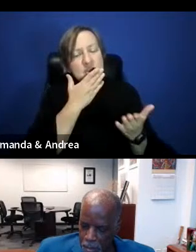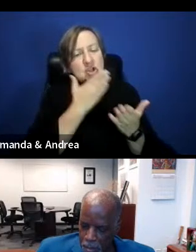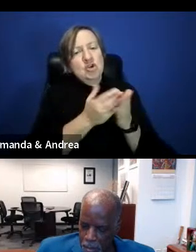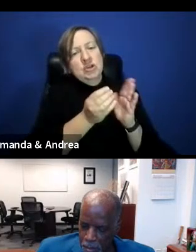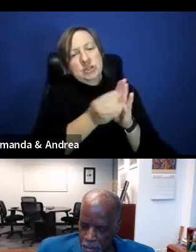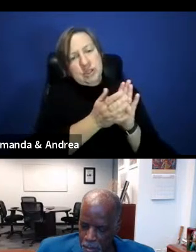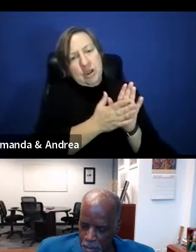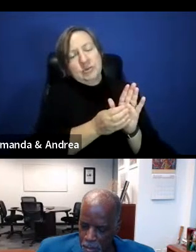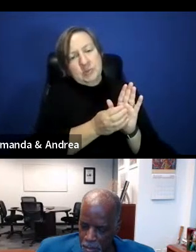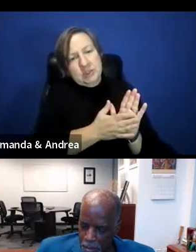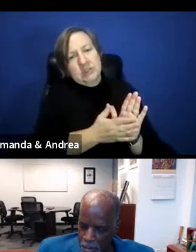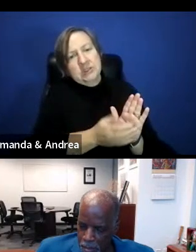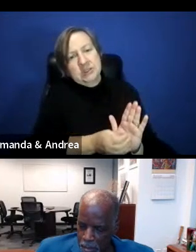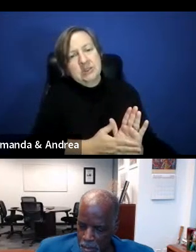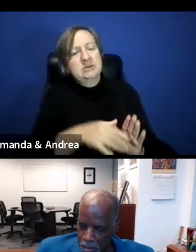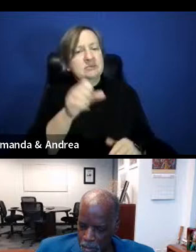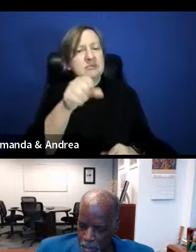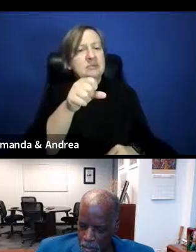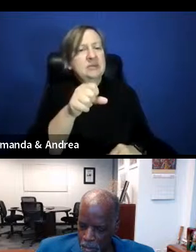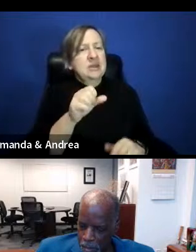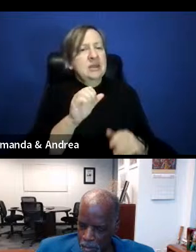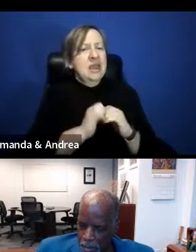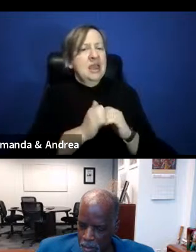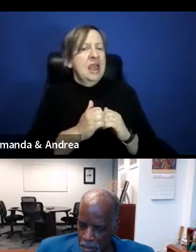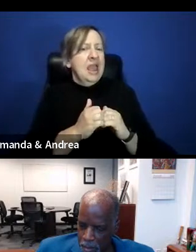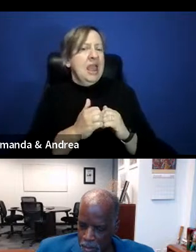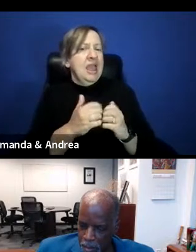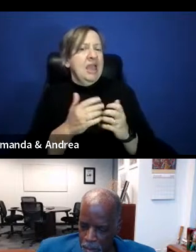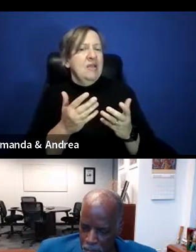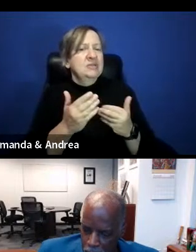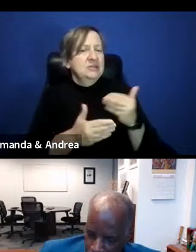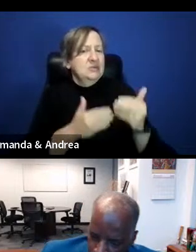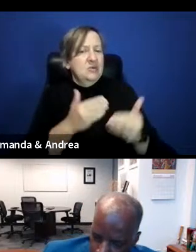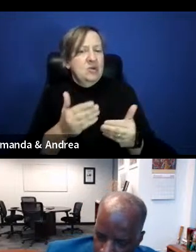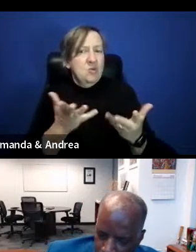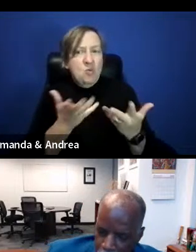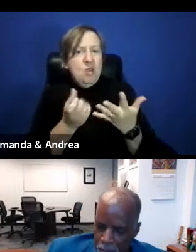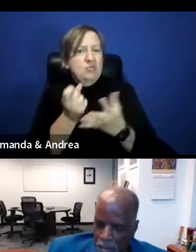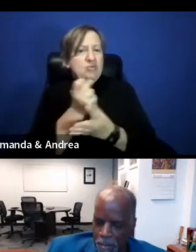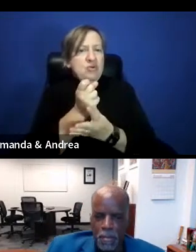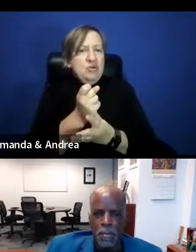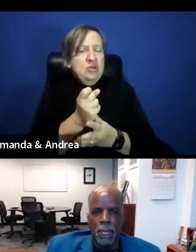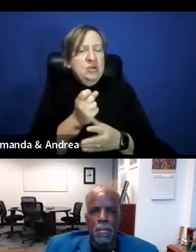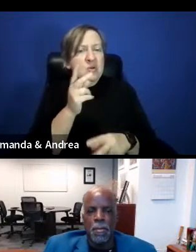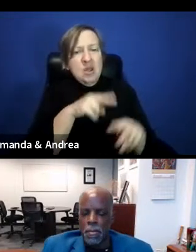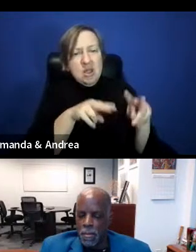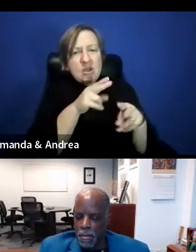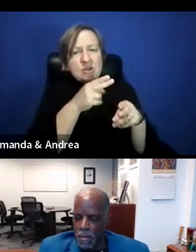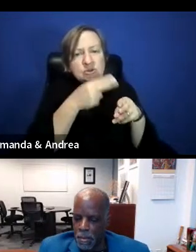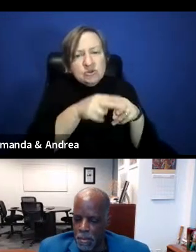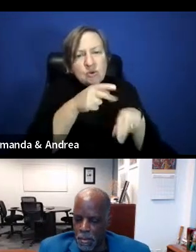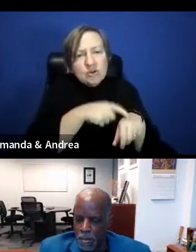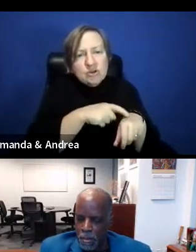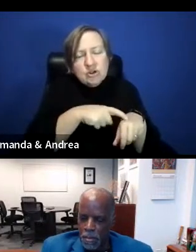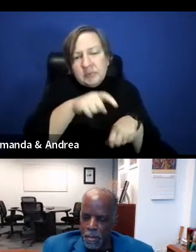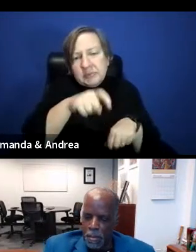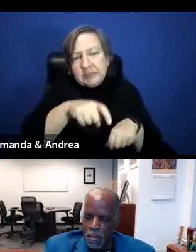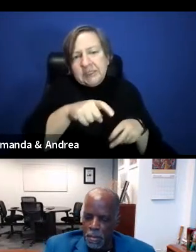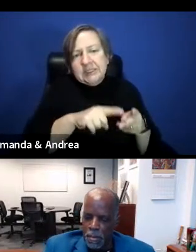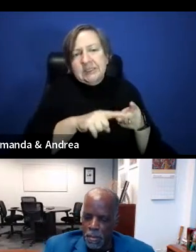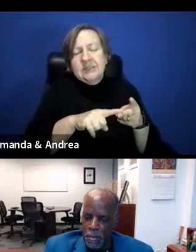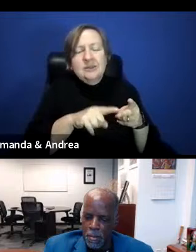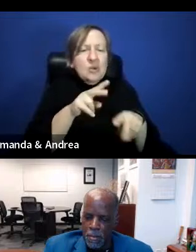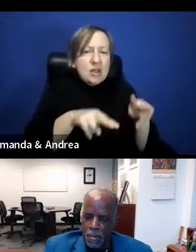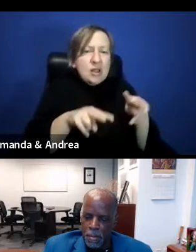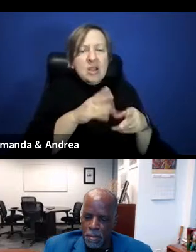documentation along the way. But, how are we doing, and what are the priorities, right? We looked at the short range, needs. We looked at